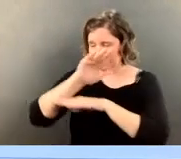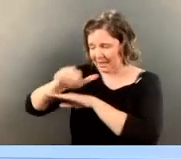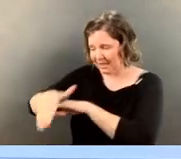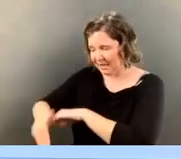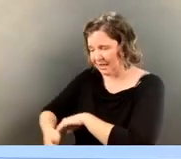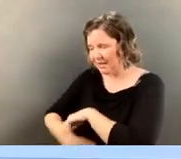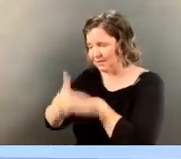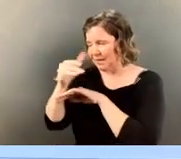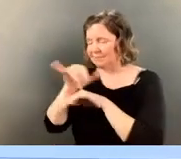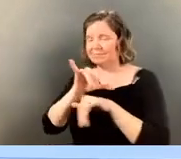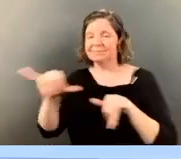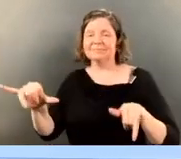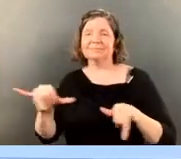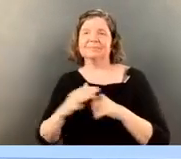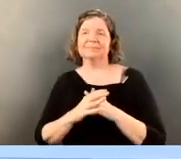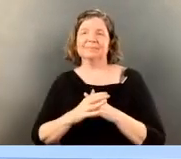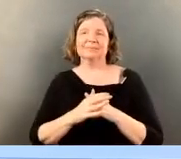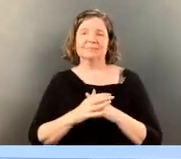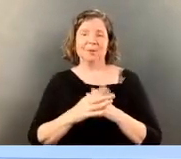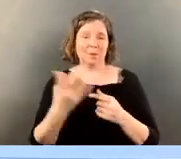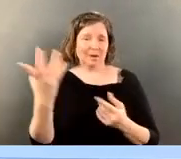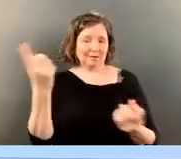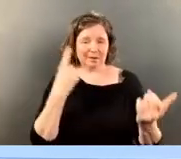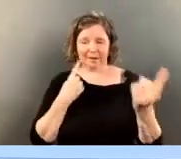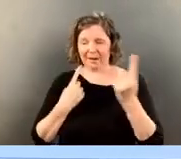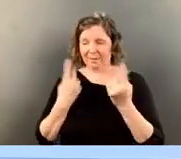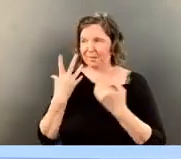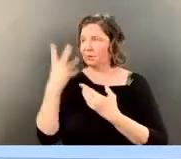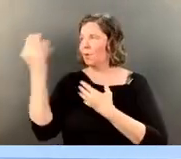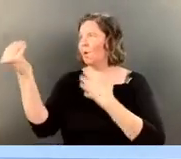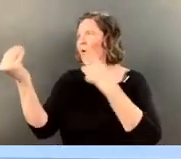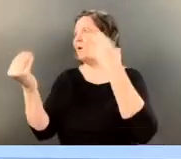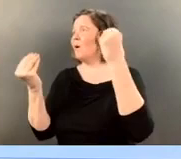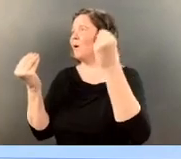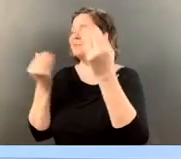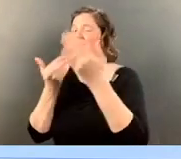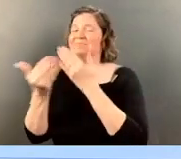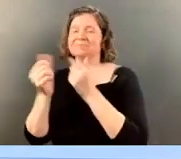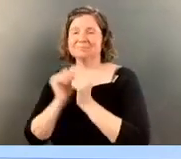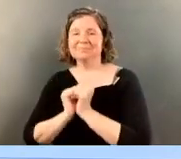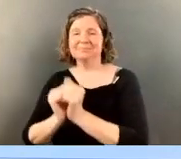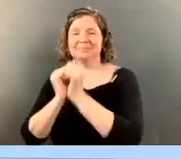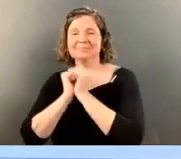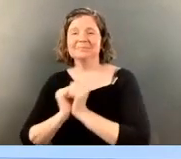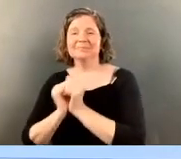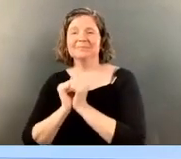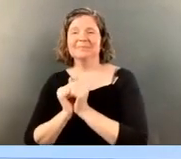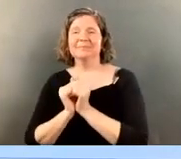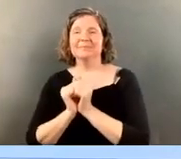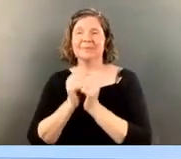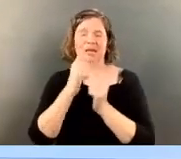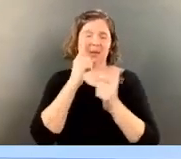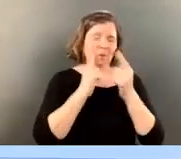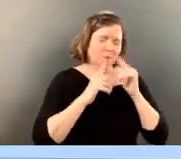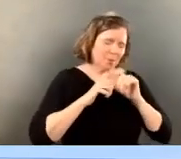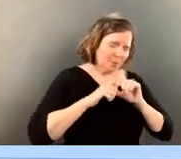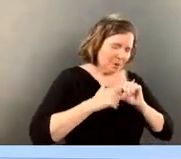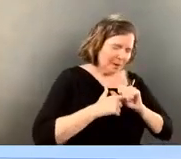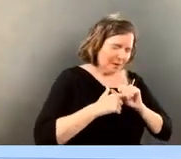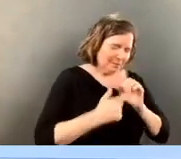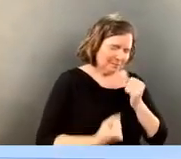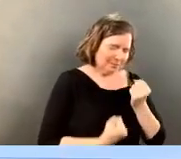the evening, in your coming and your going, your weeping